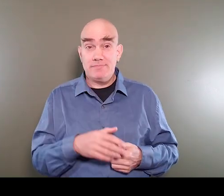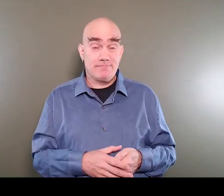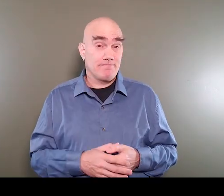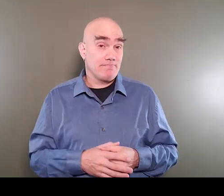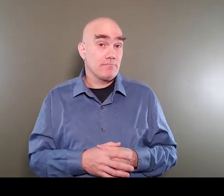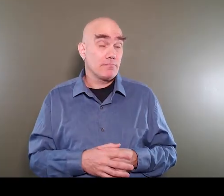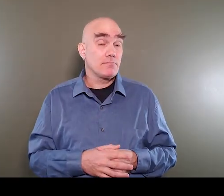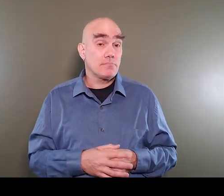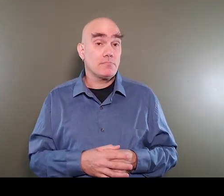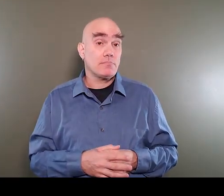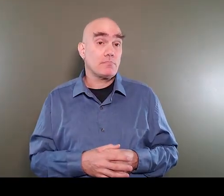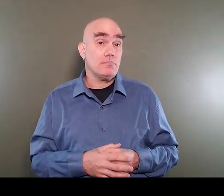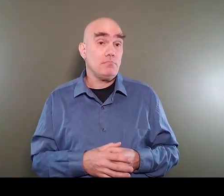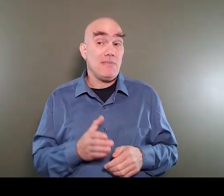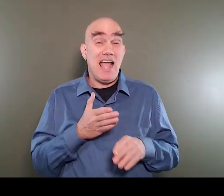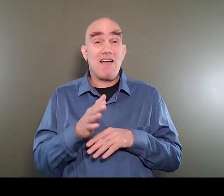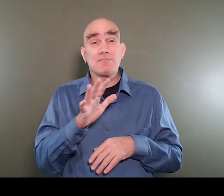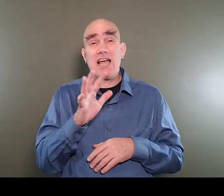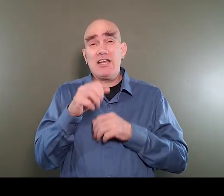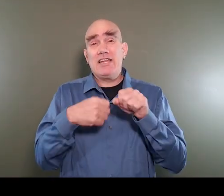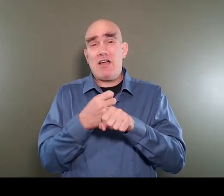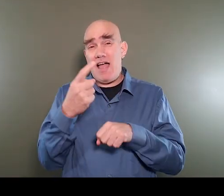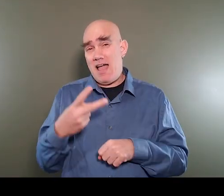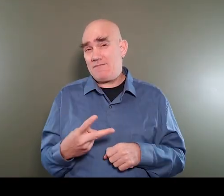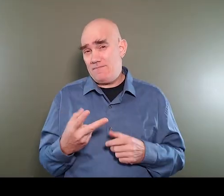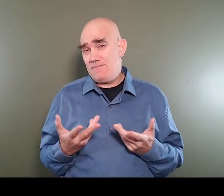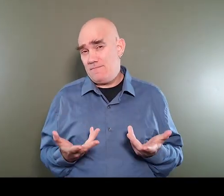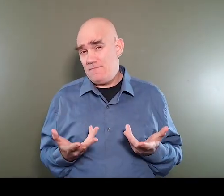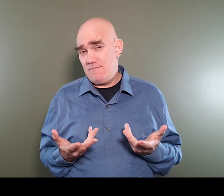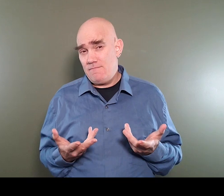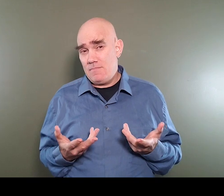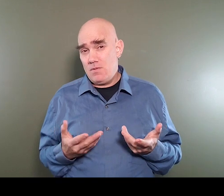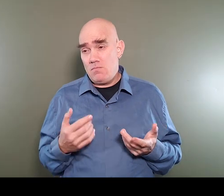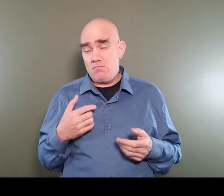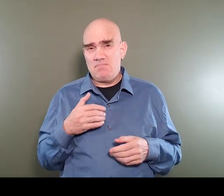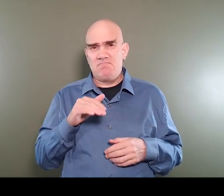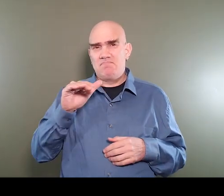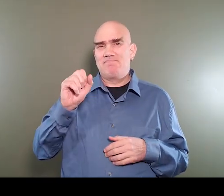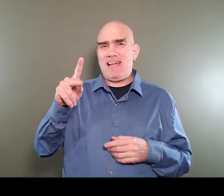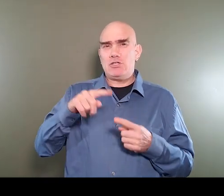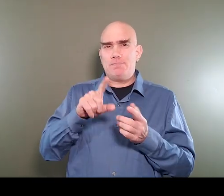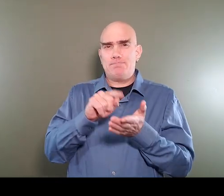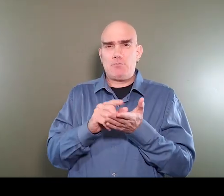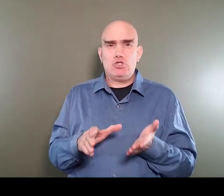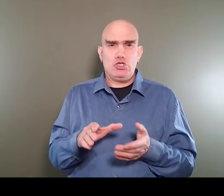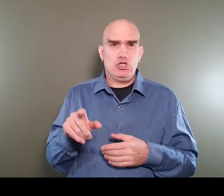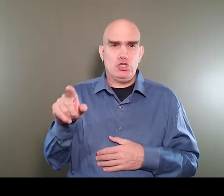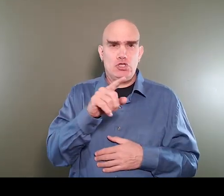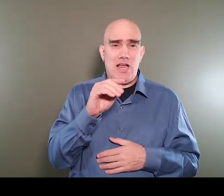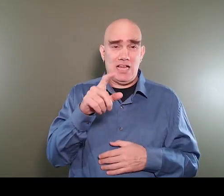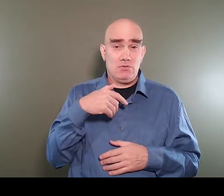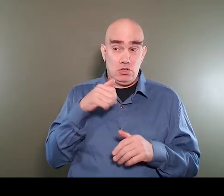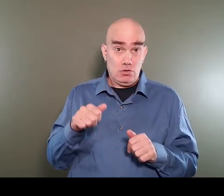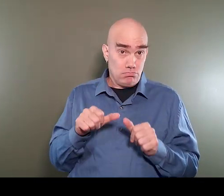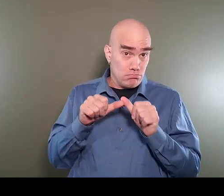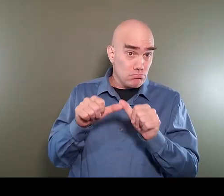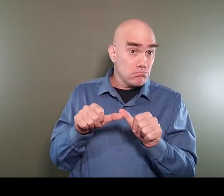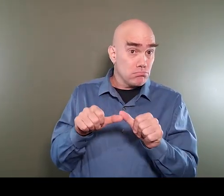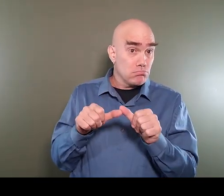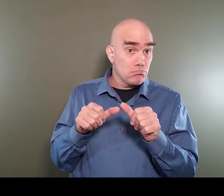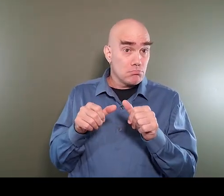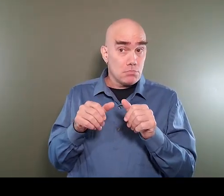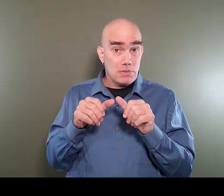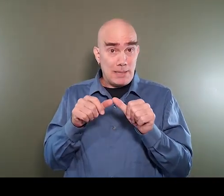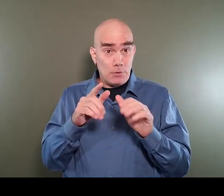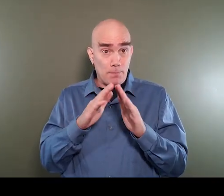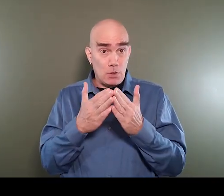total so far. But after about a year and a half, we went back to some of the publishers and asked them if